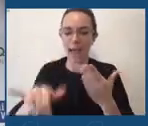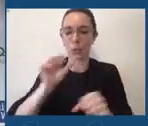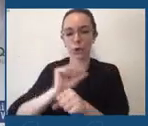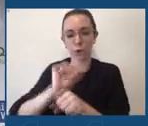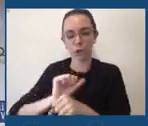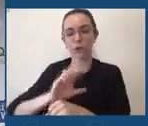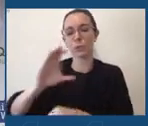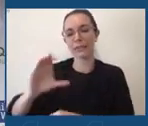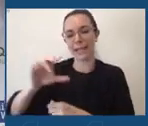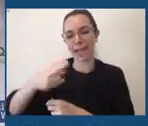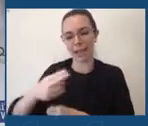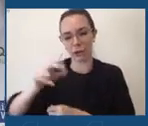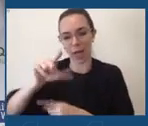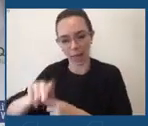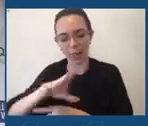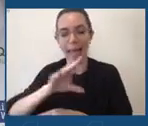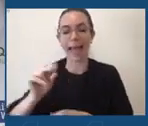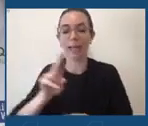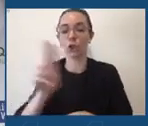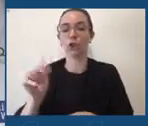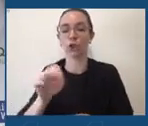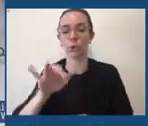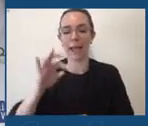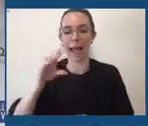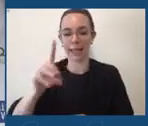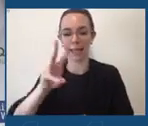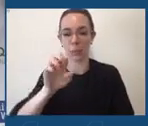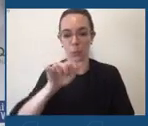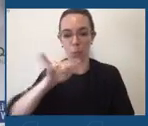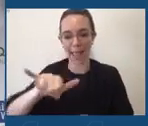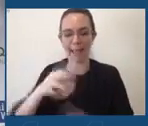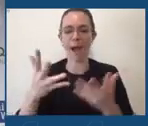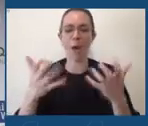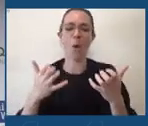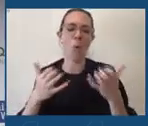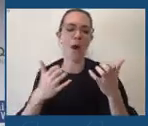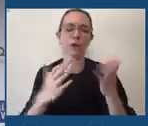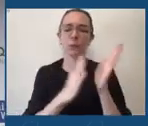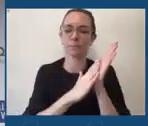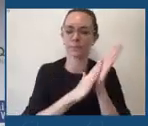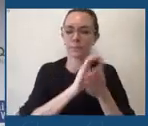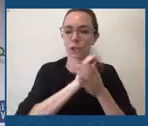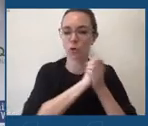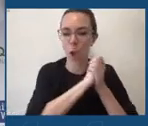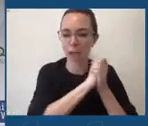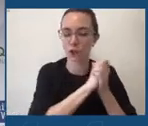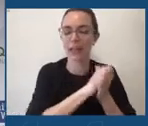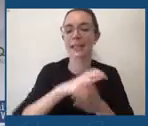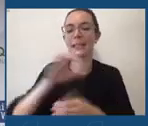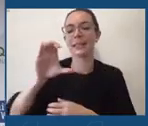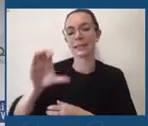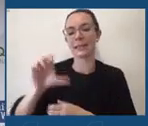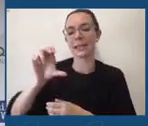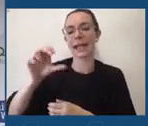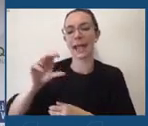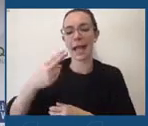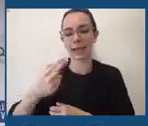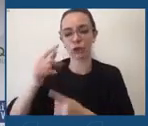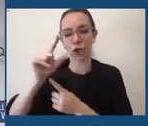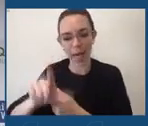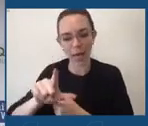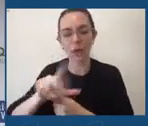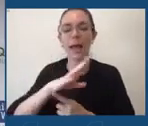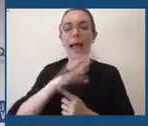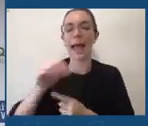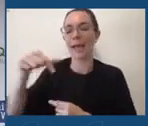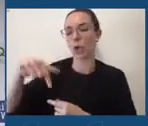CHL and United Way. And I do want to take time to just congratulate CHL and Steve Ruskowski of Quest Diagnostics